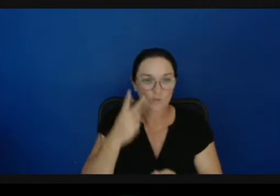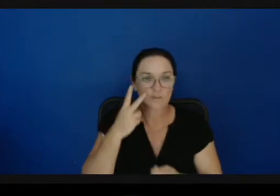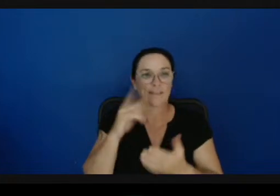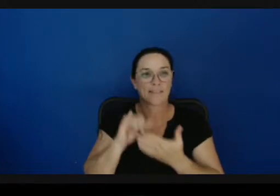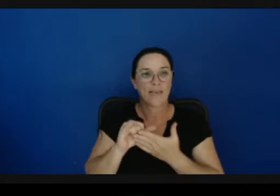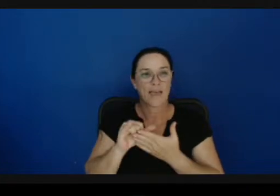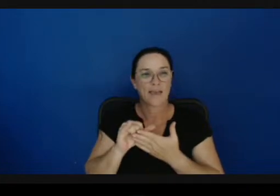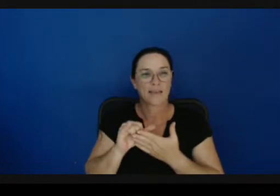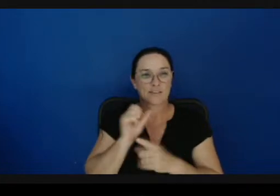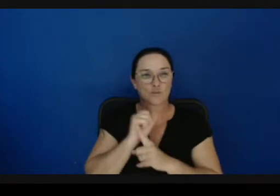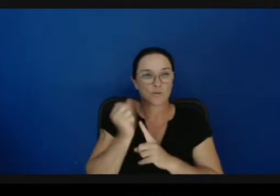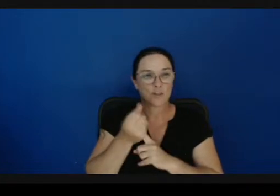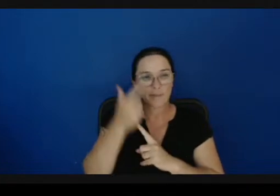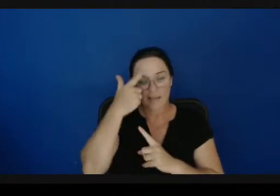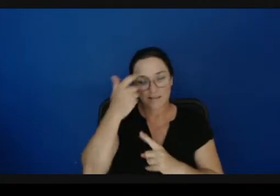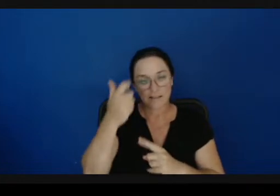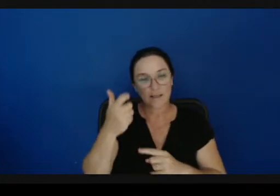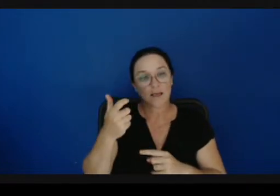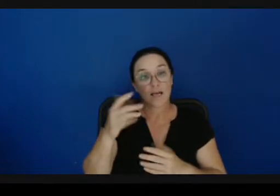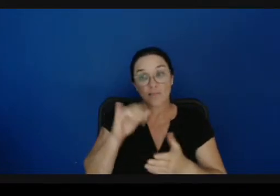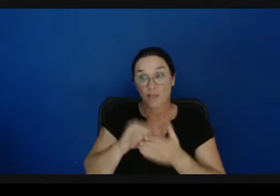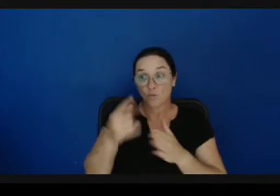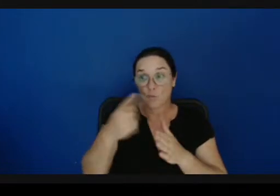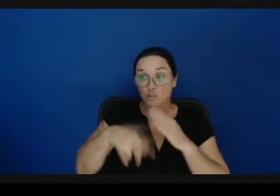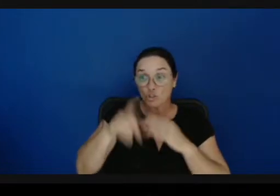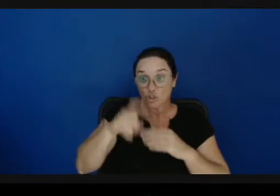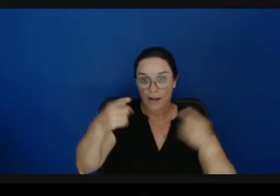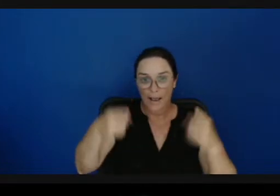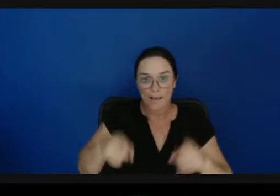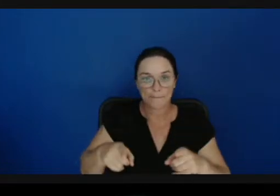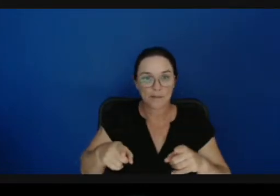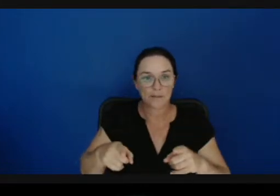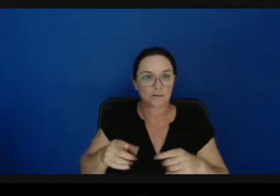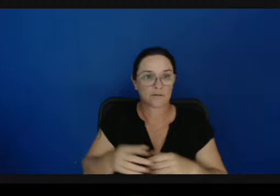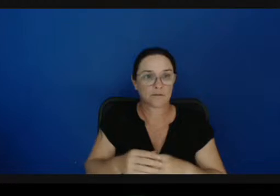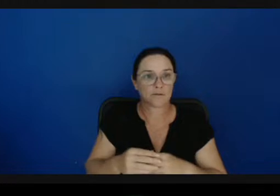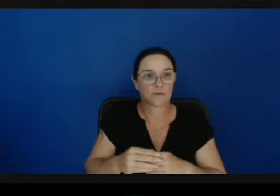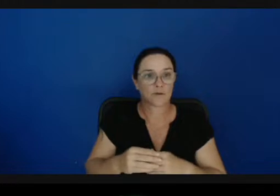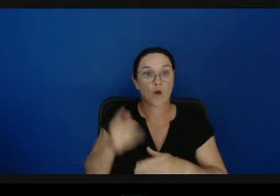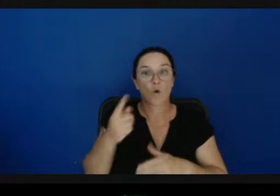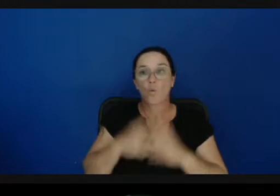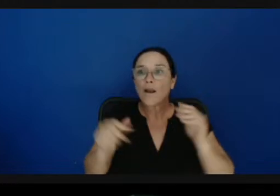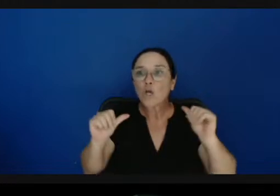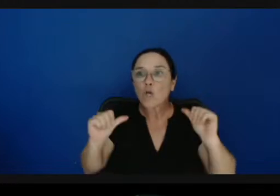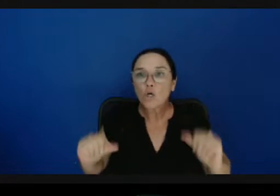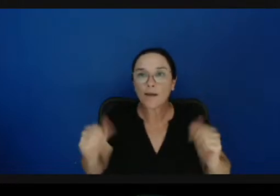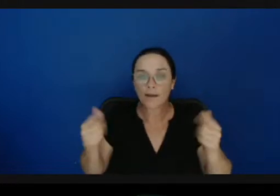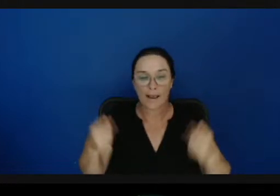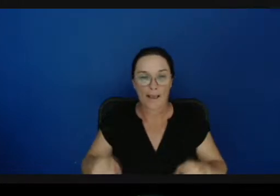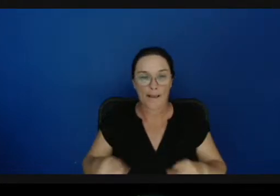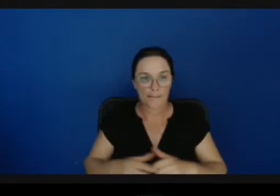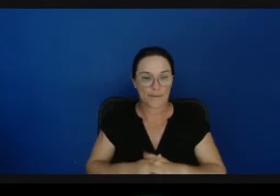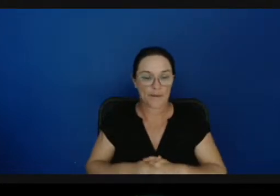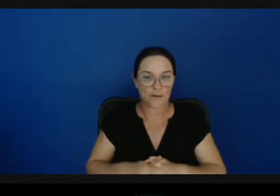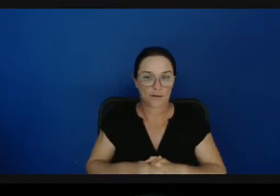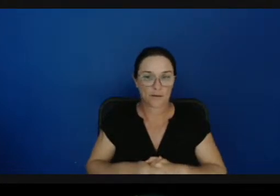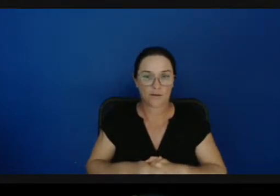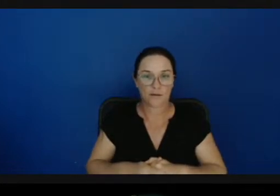dynamic, because I feel like that's what it should be, is what it could be, essentially. The potential's